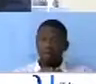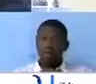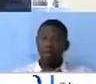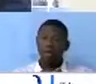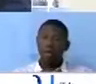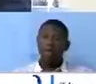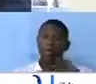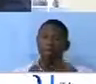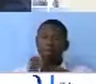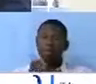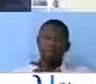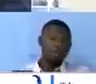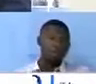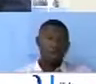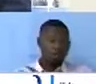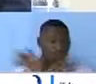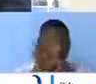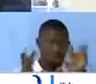I